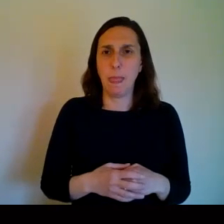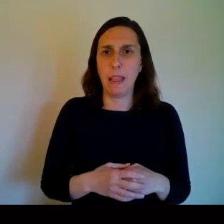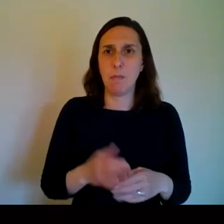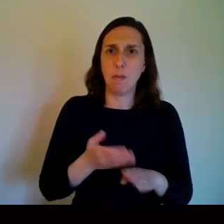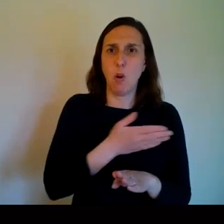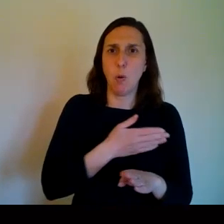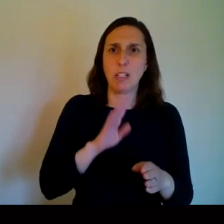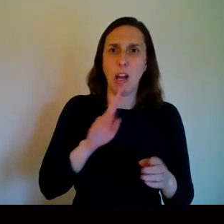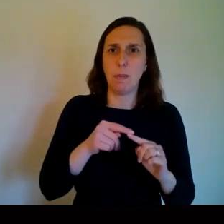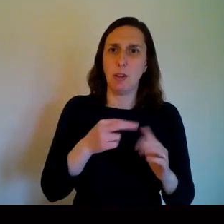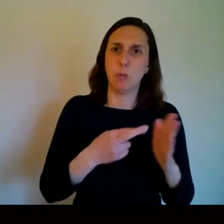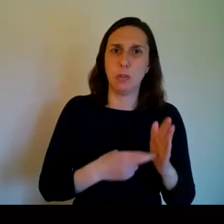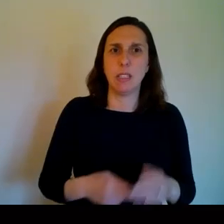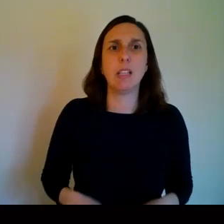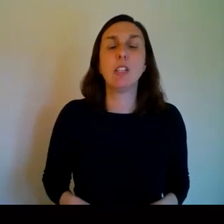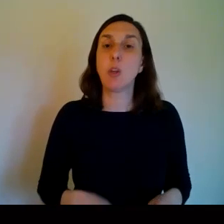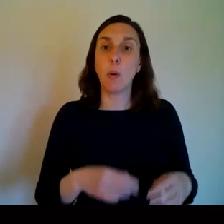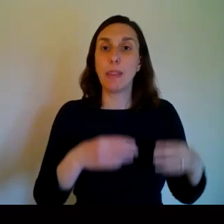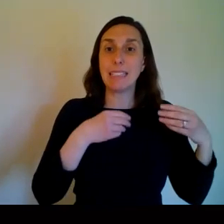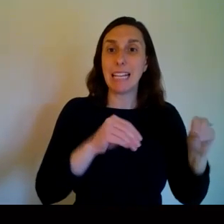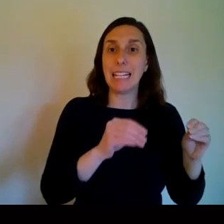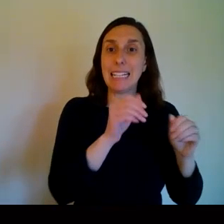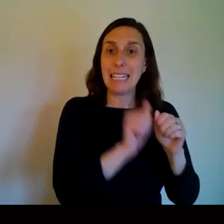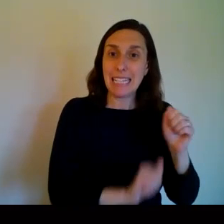They sell each album for $12.